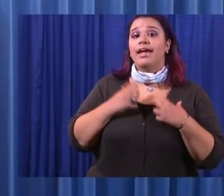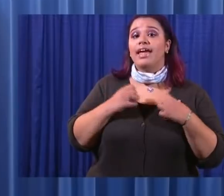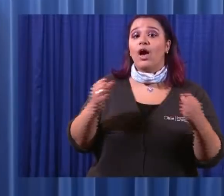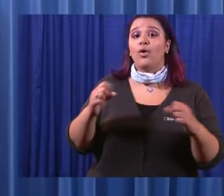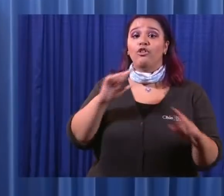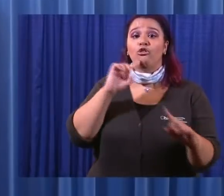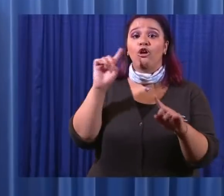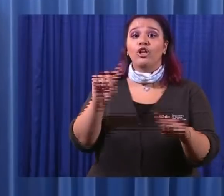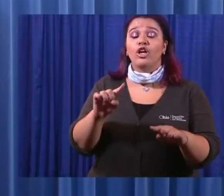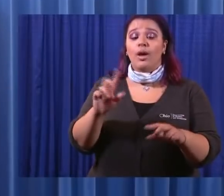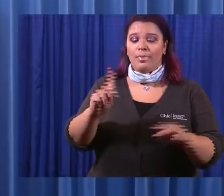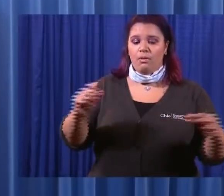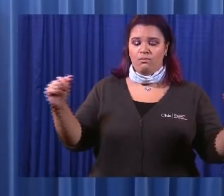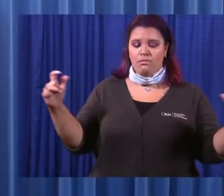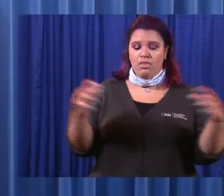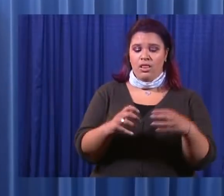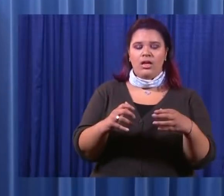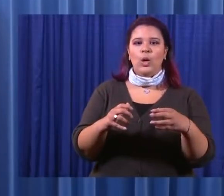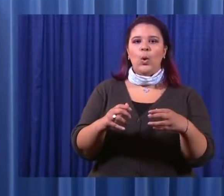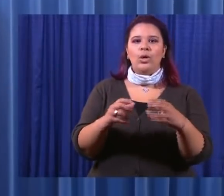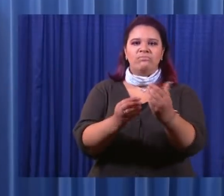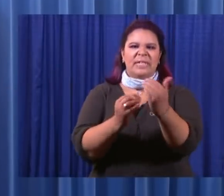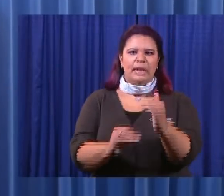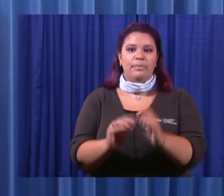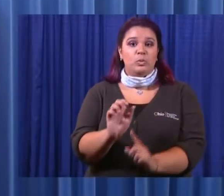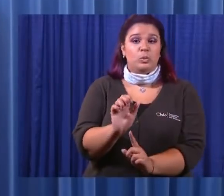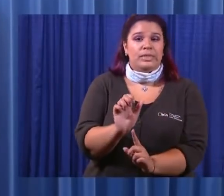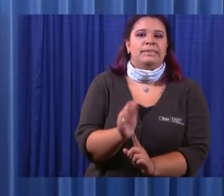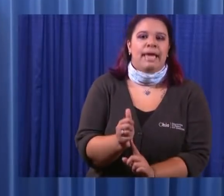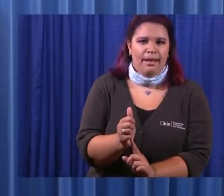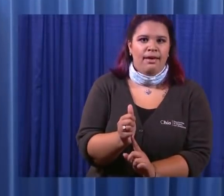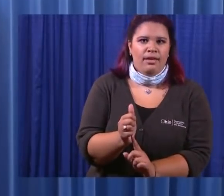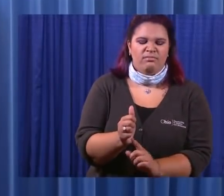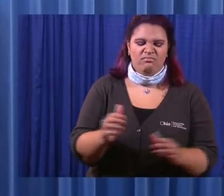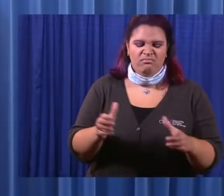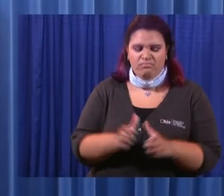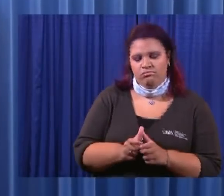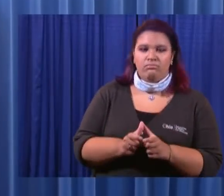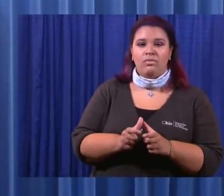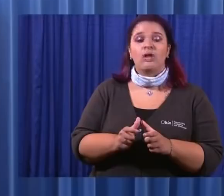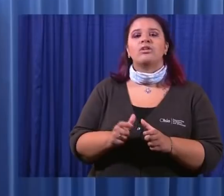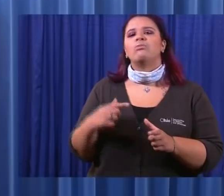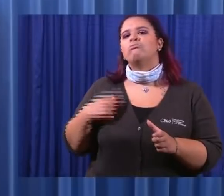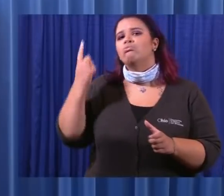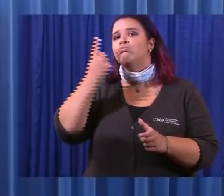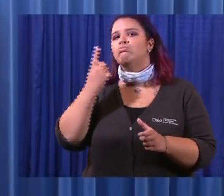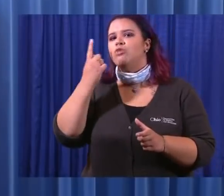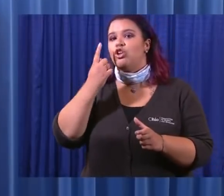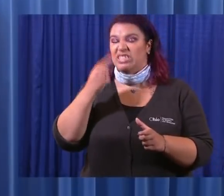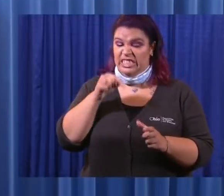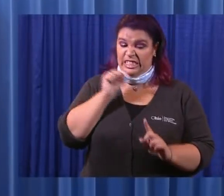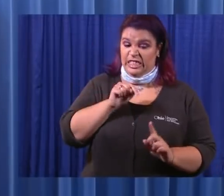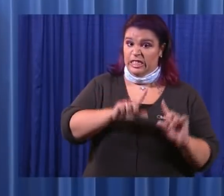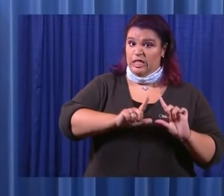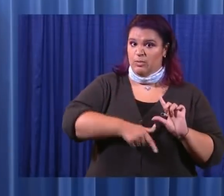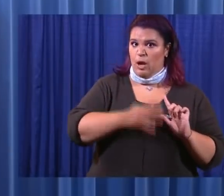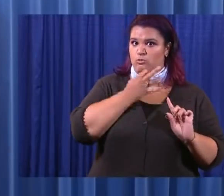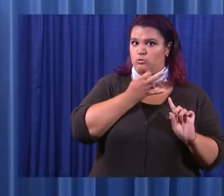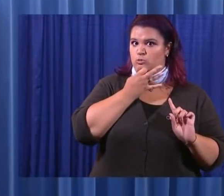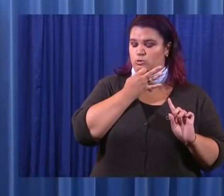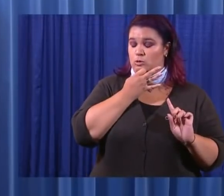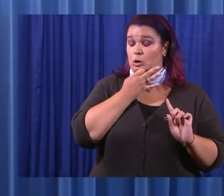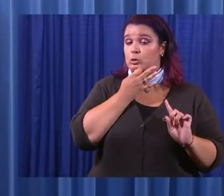expire next week. Do you plan on expanding that group gathering limitation? Why or why